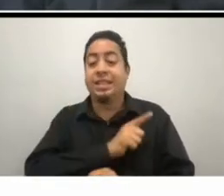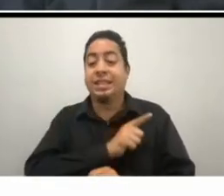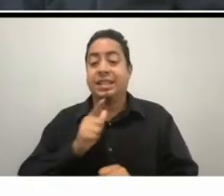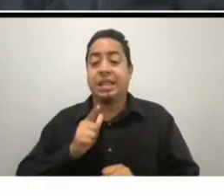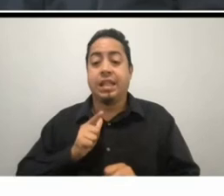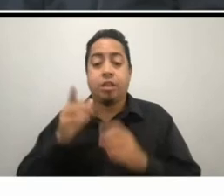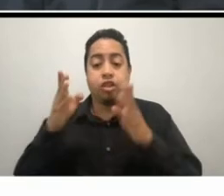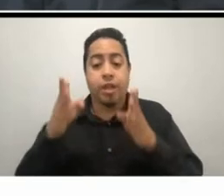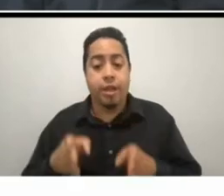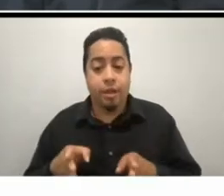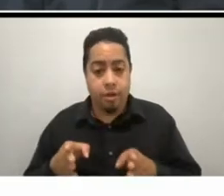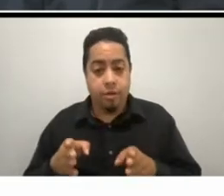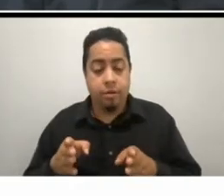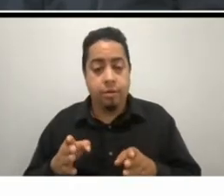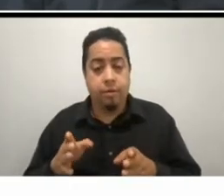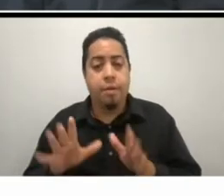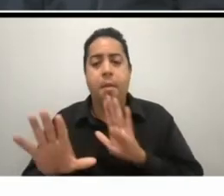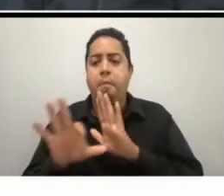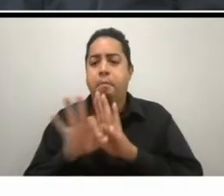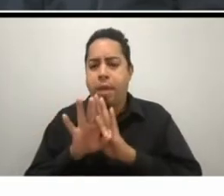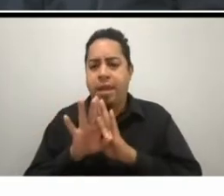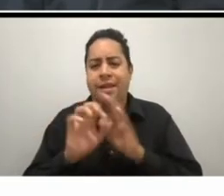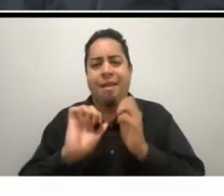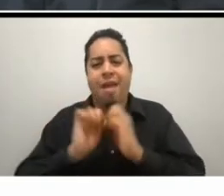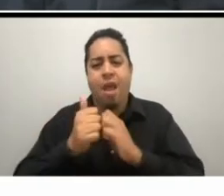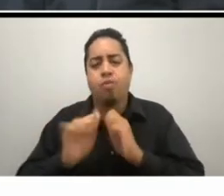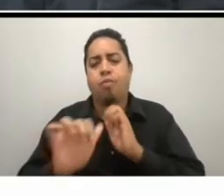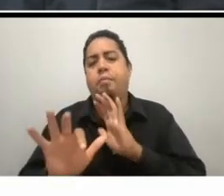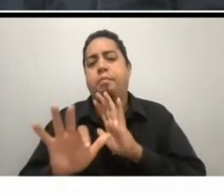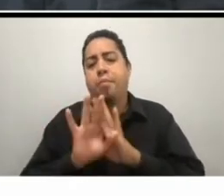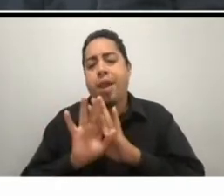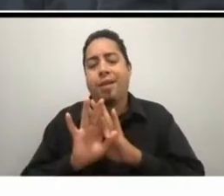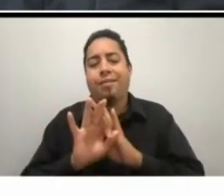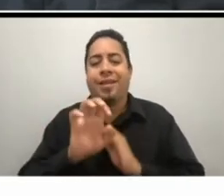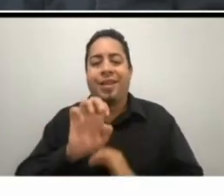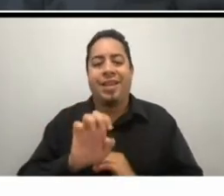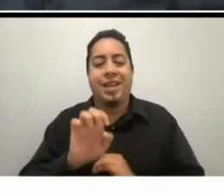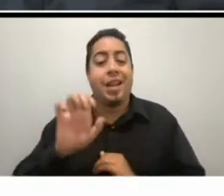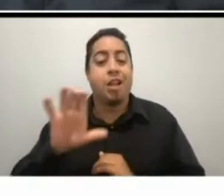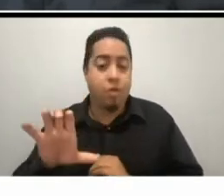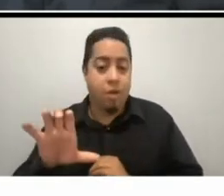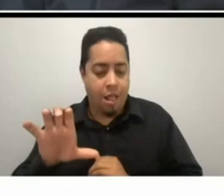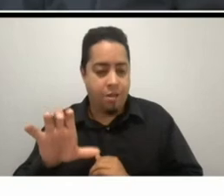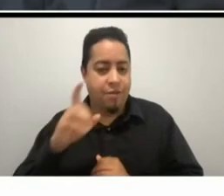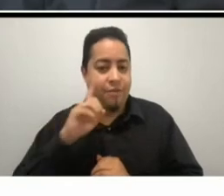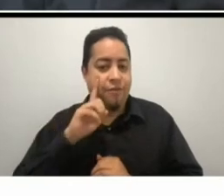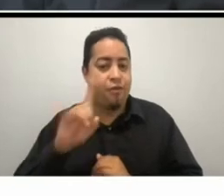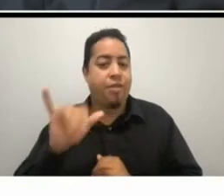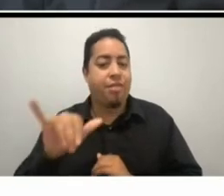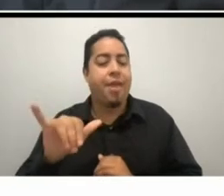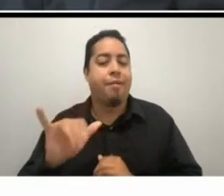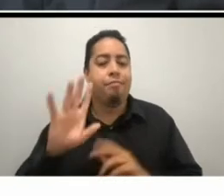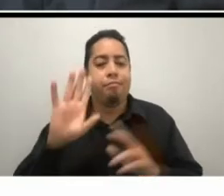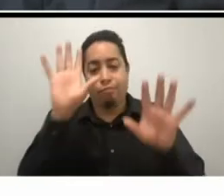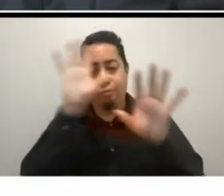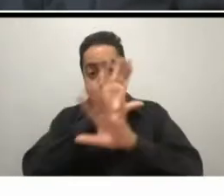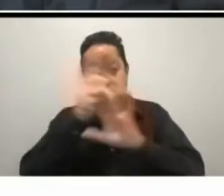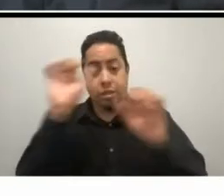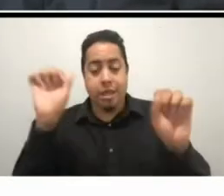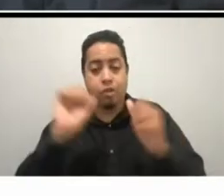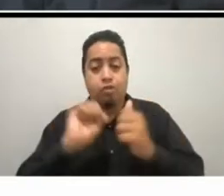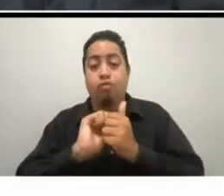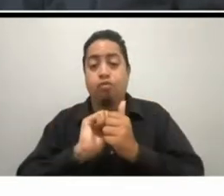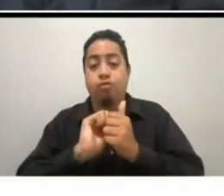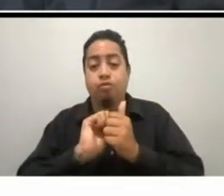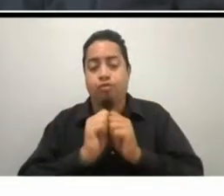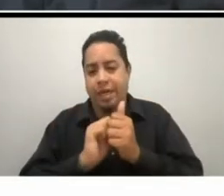manner of electing our officials, or the electors for the presidential race. Once it was given